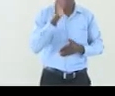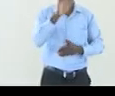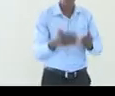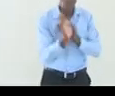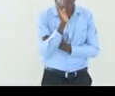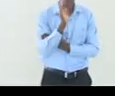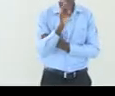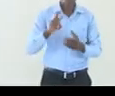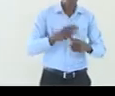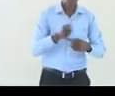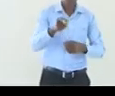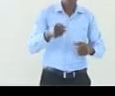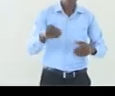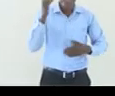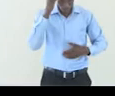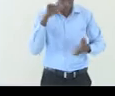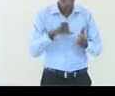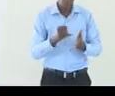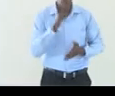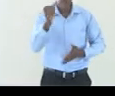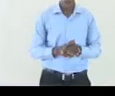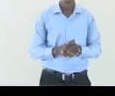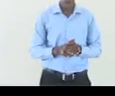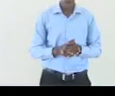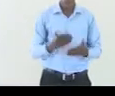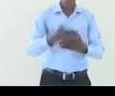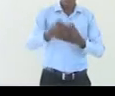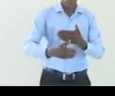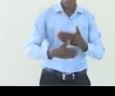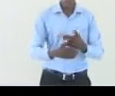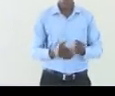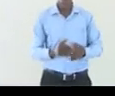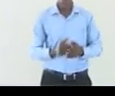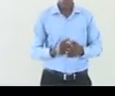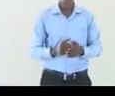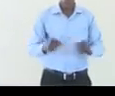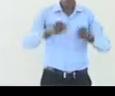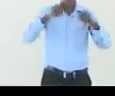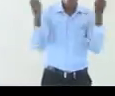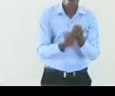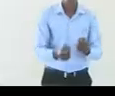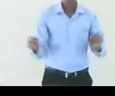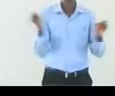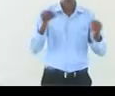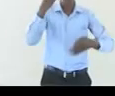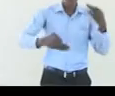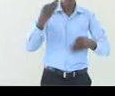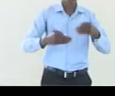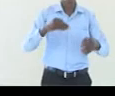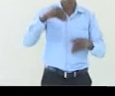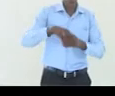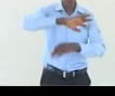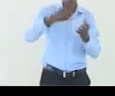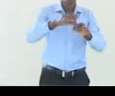that is your God, whether you realize it or not. Next, social injustice in all